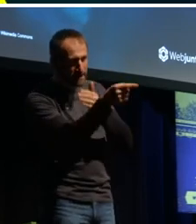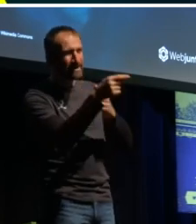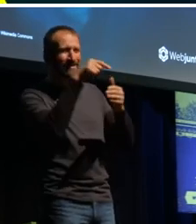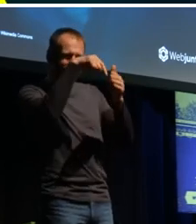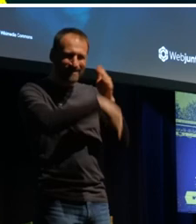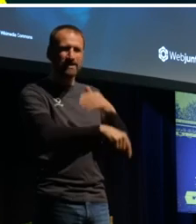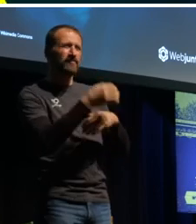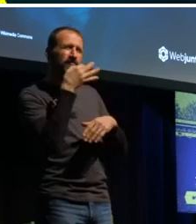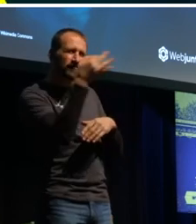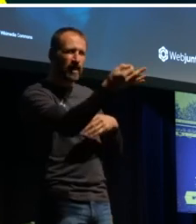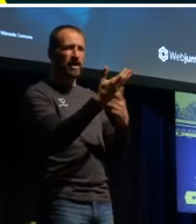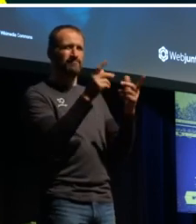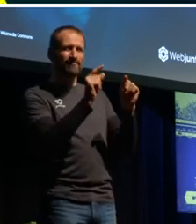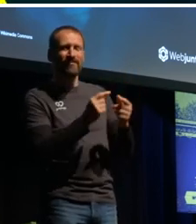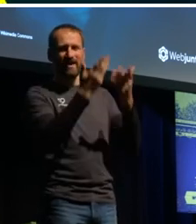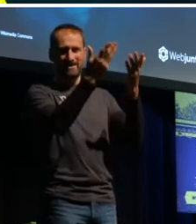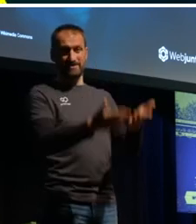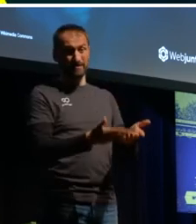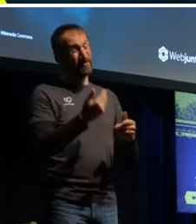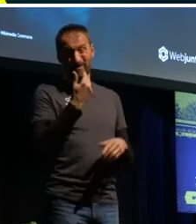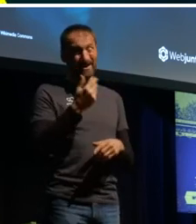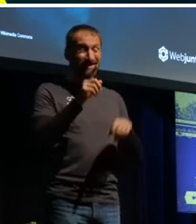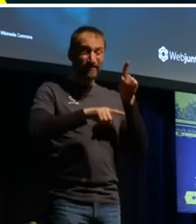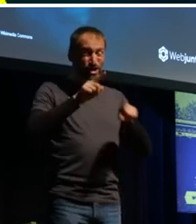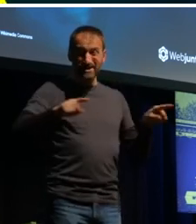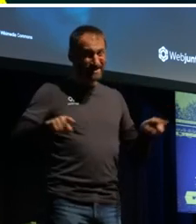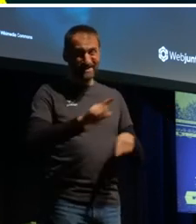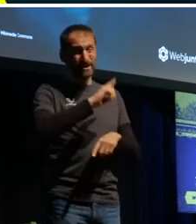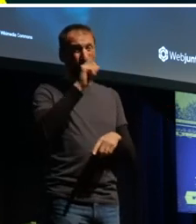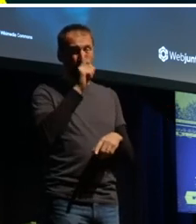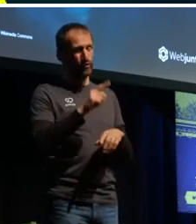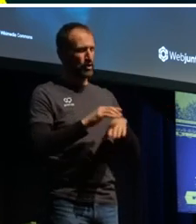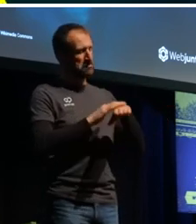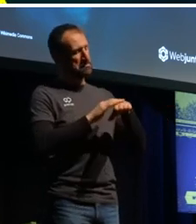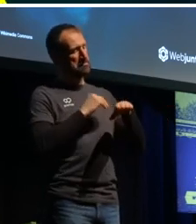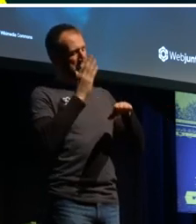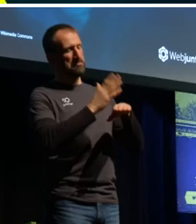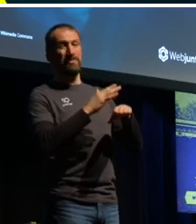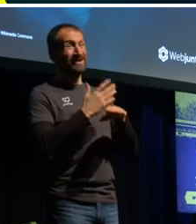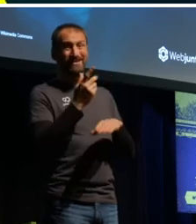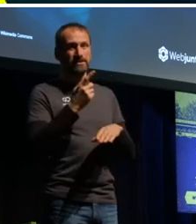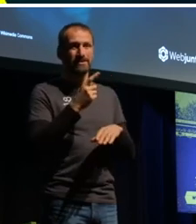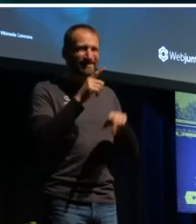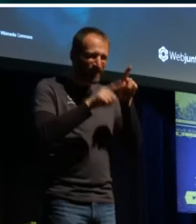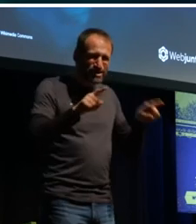Because diversity is not something that's just skin deep. It's a part of what makes us each unique as